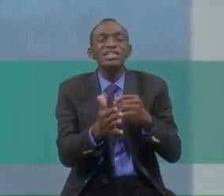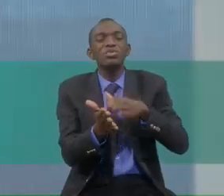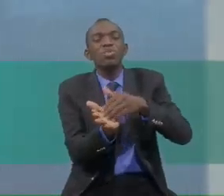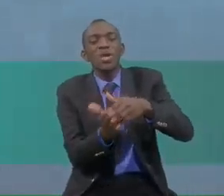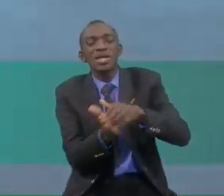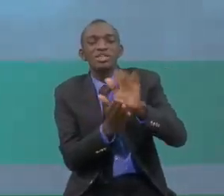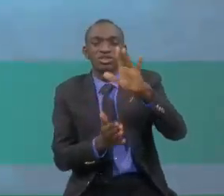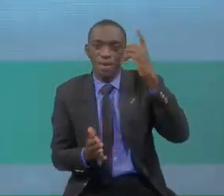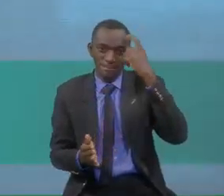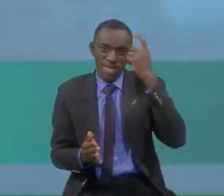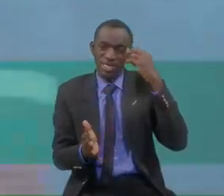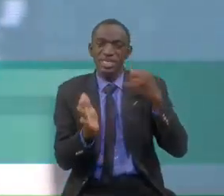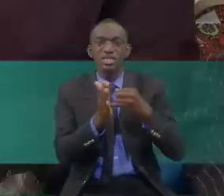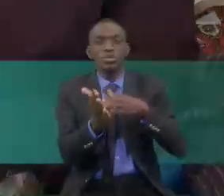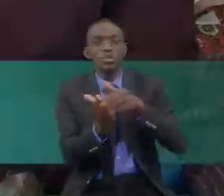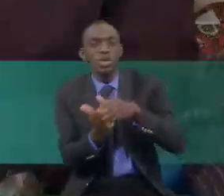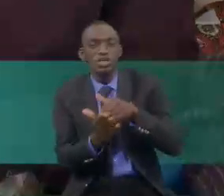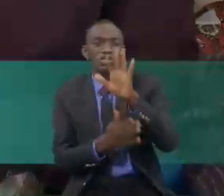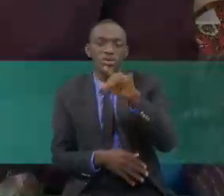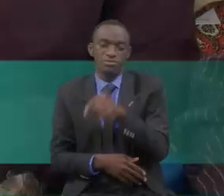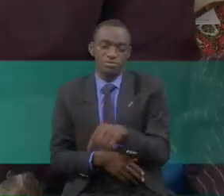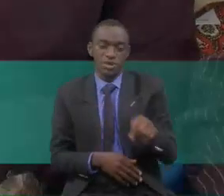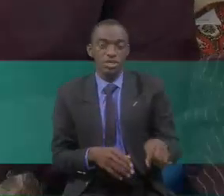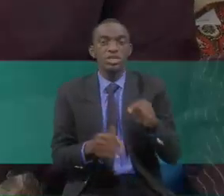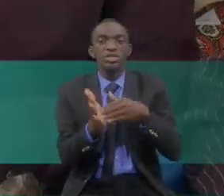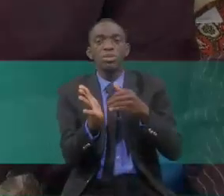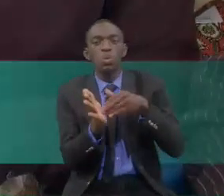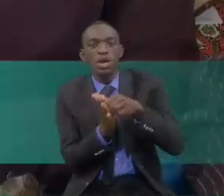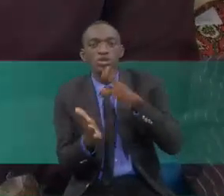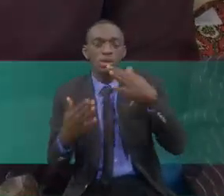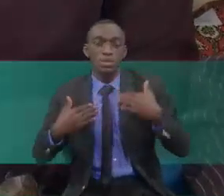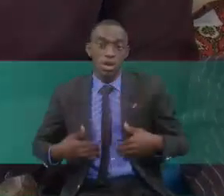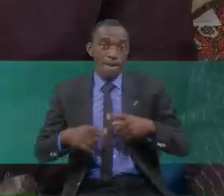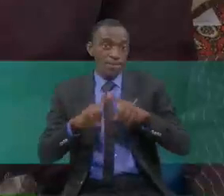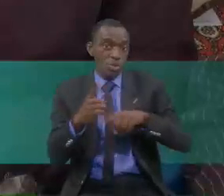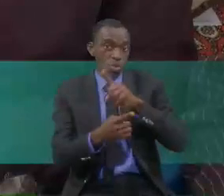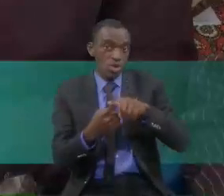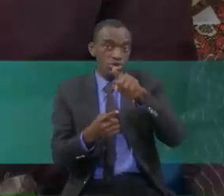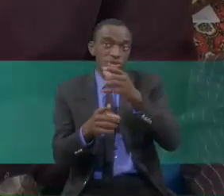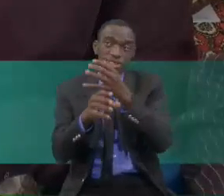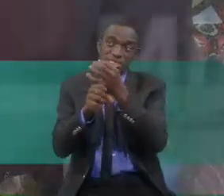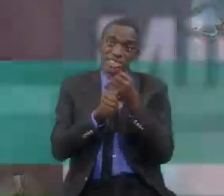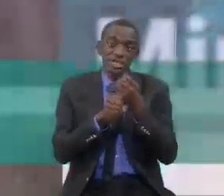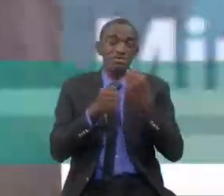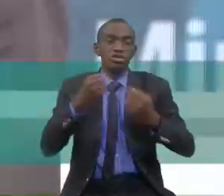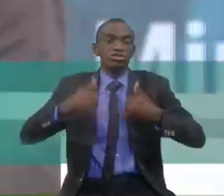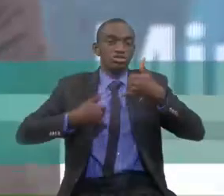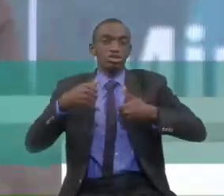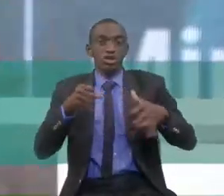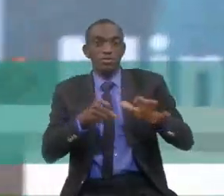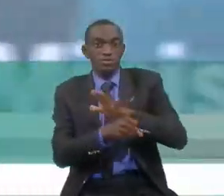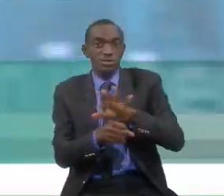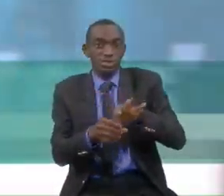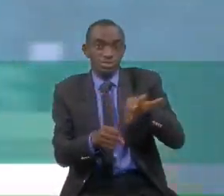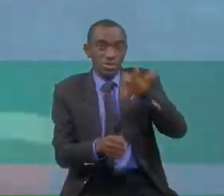body. But when you receive the joyful Spirit, the joy of the Lord becomes the strength of